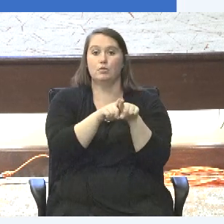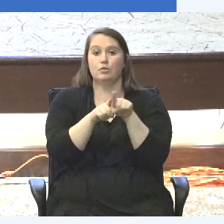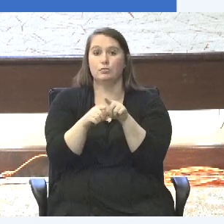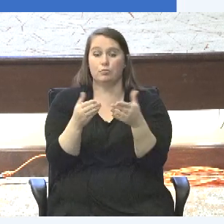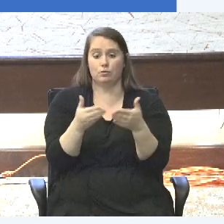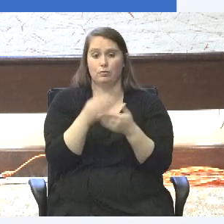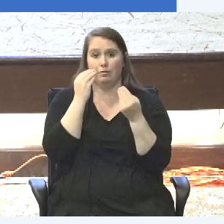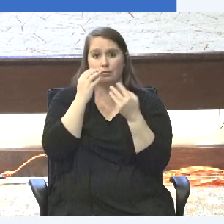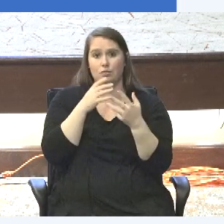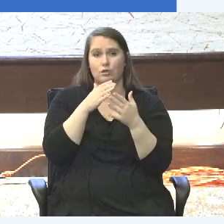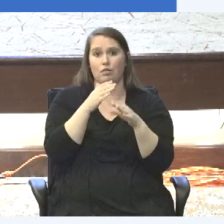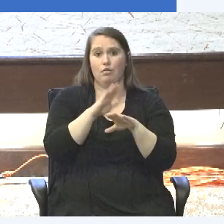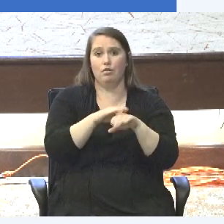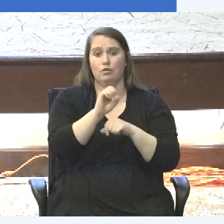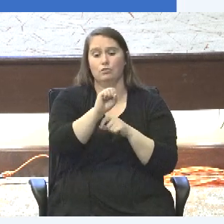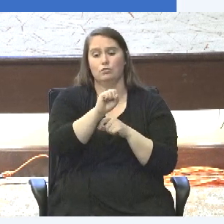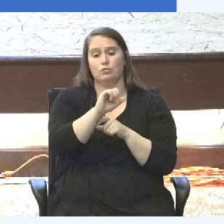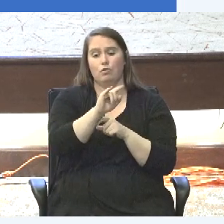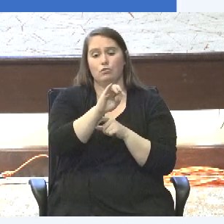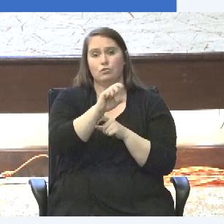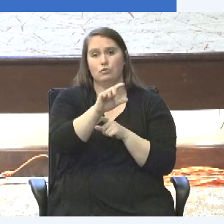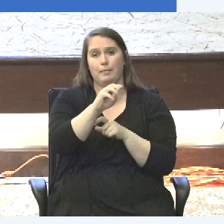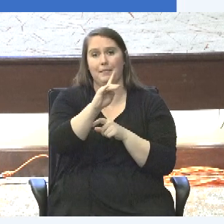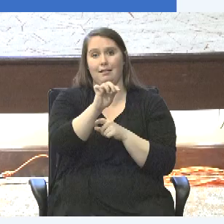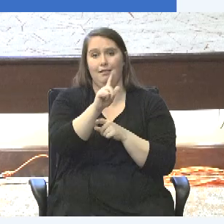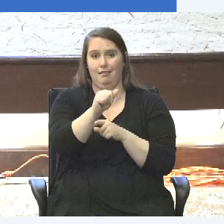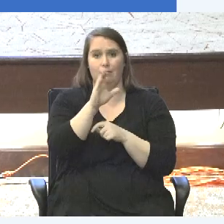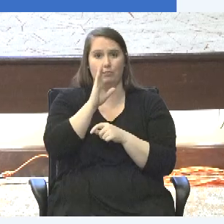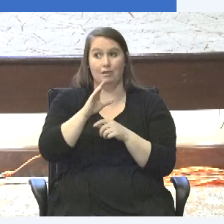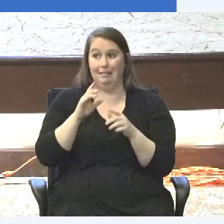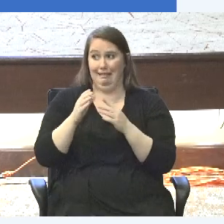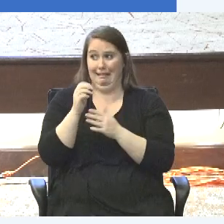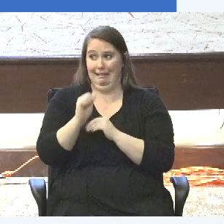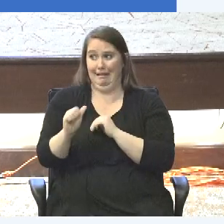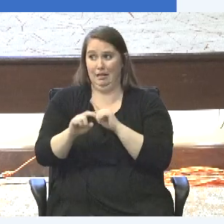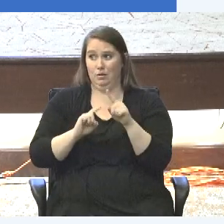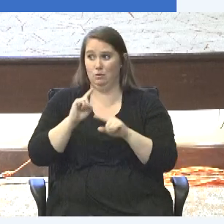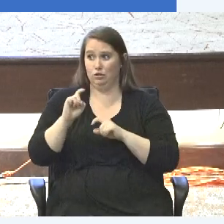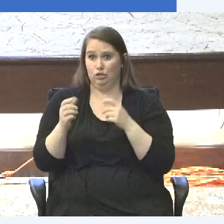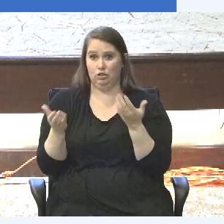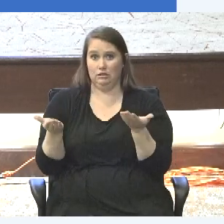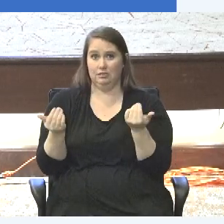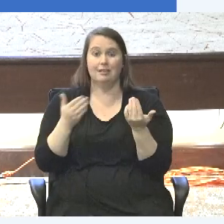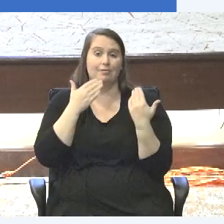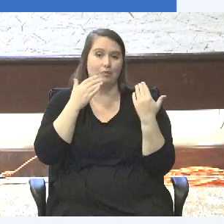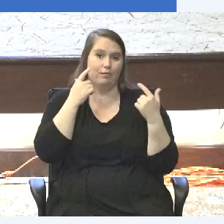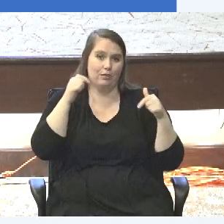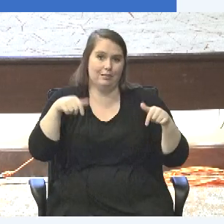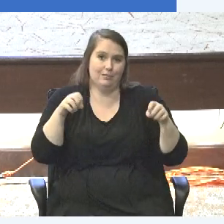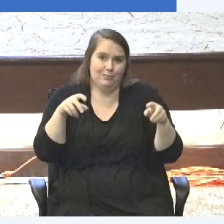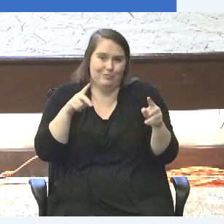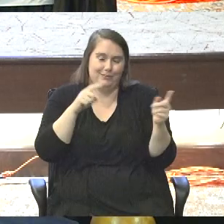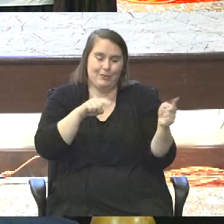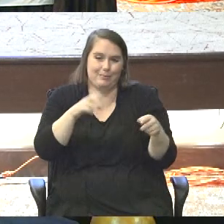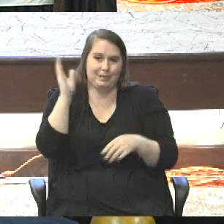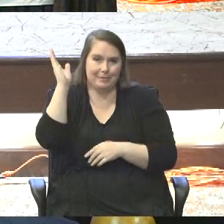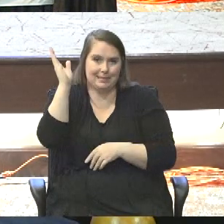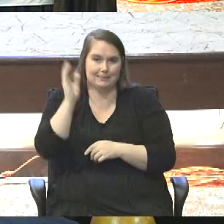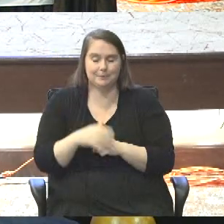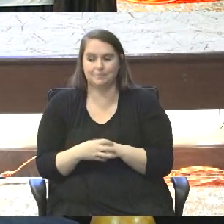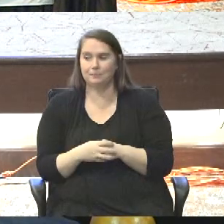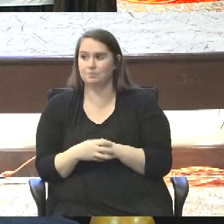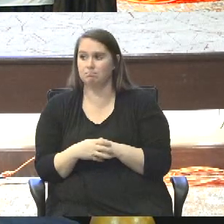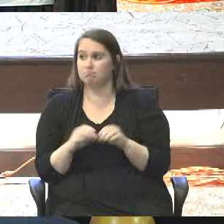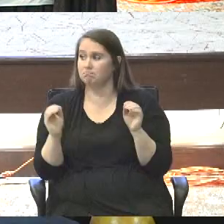media channels. So with that, any questions, happy to take, and thank you for the opportunity to speak today.